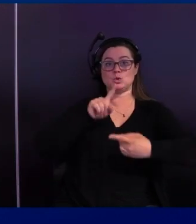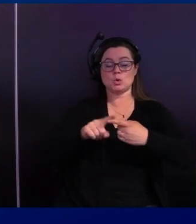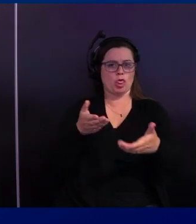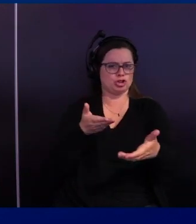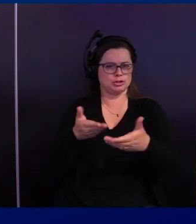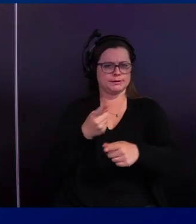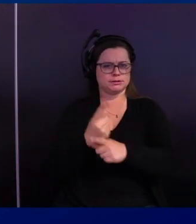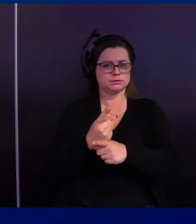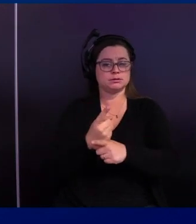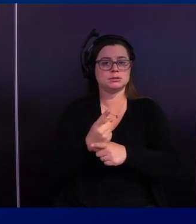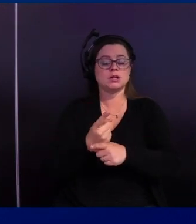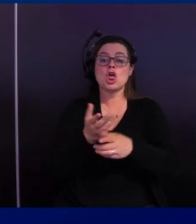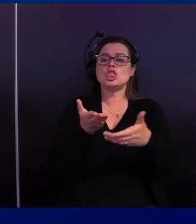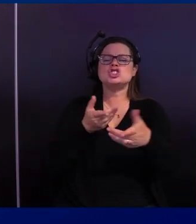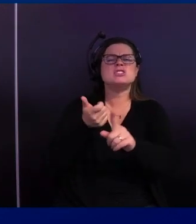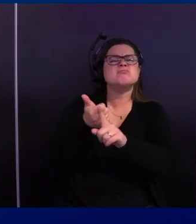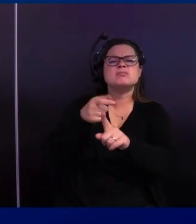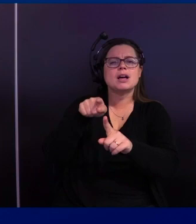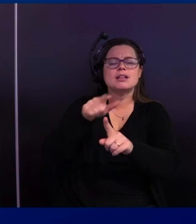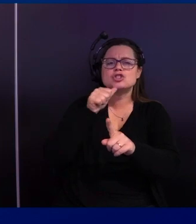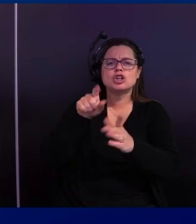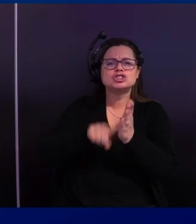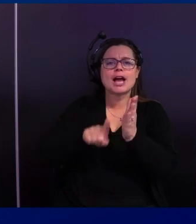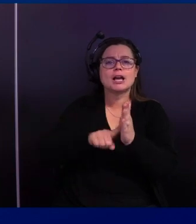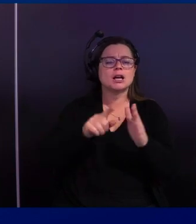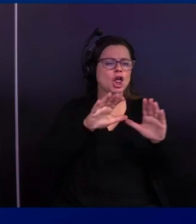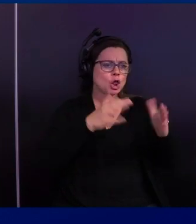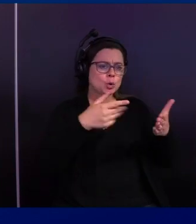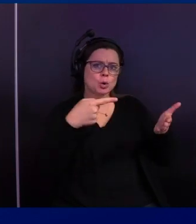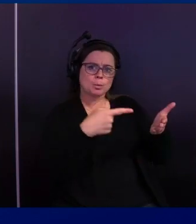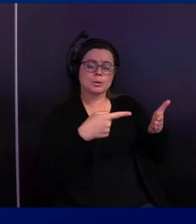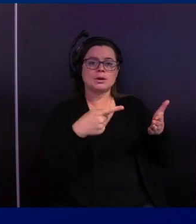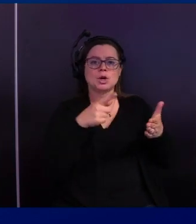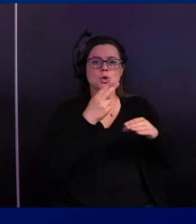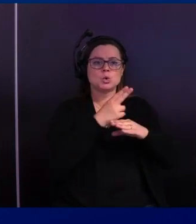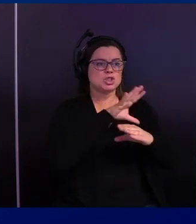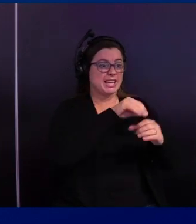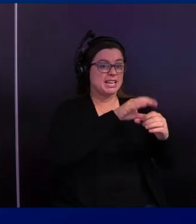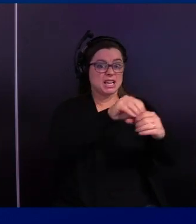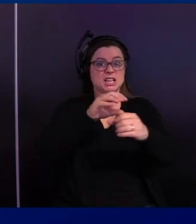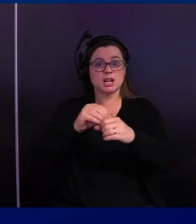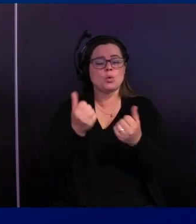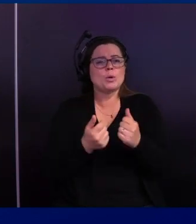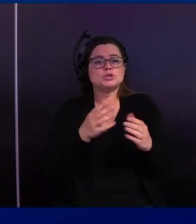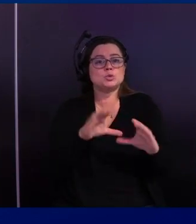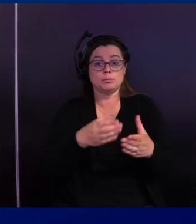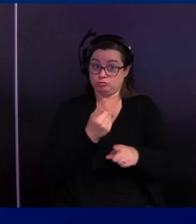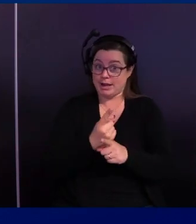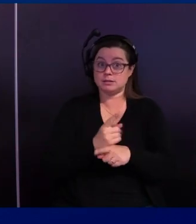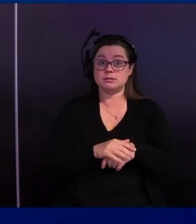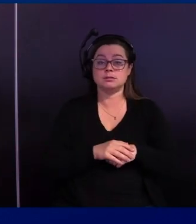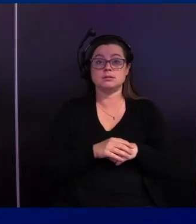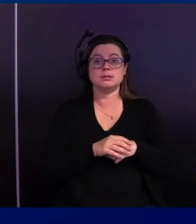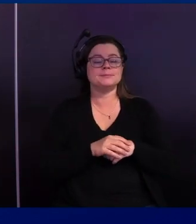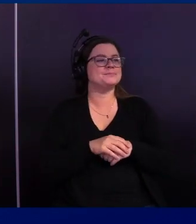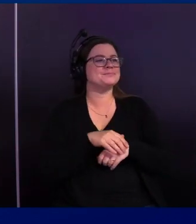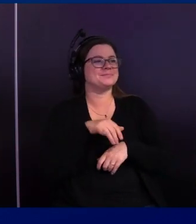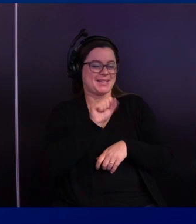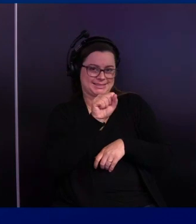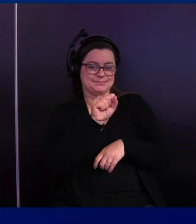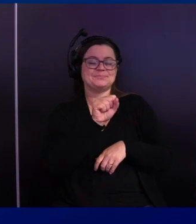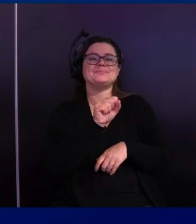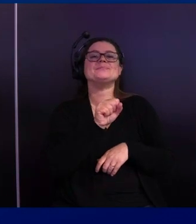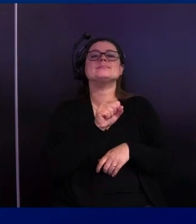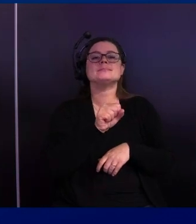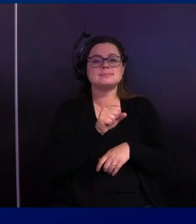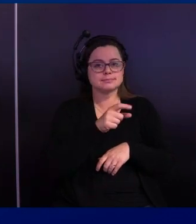right? Because the service isn't going to check what groups a user is a member of. Am I right there? Yes, so it's